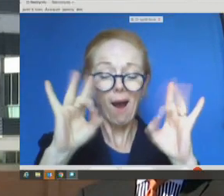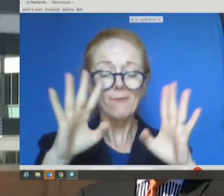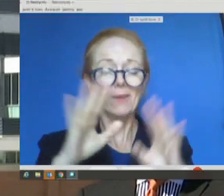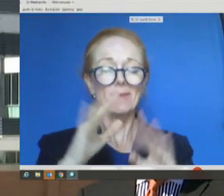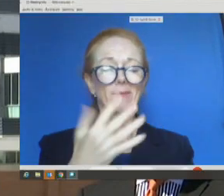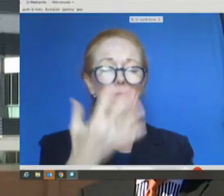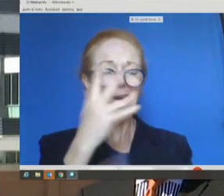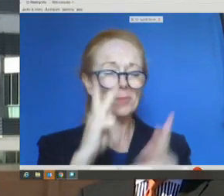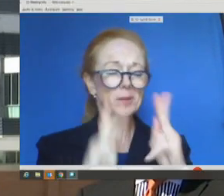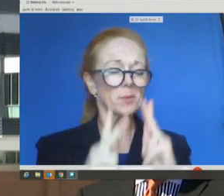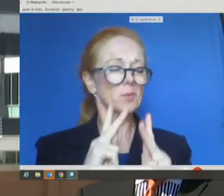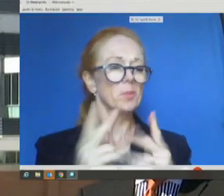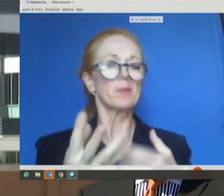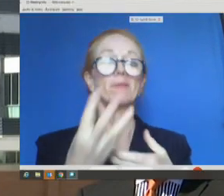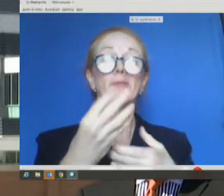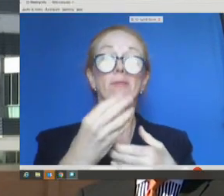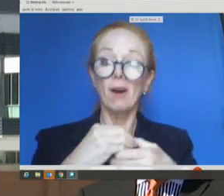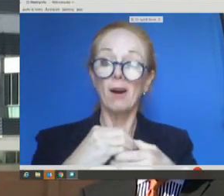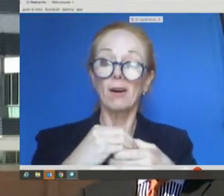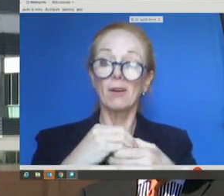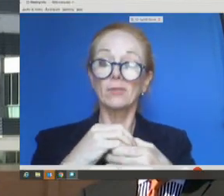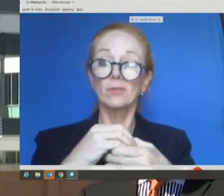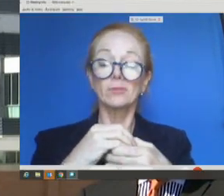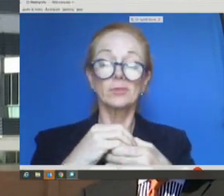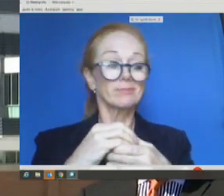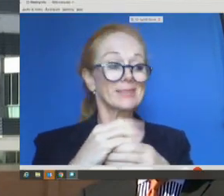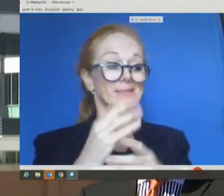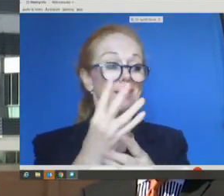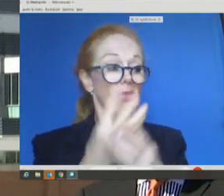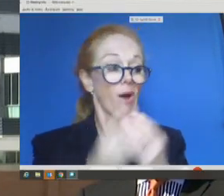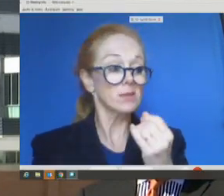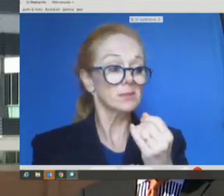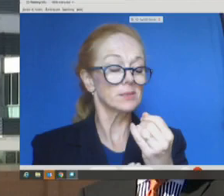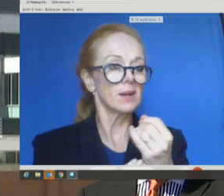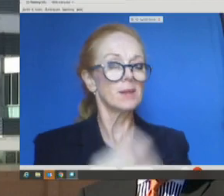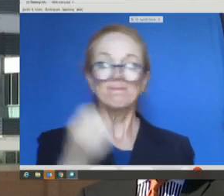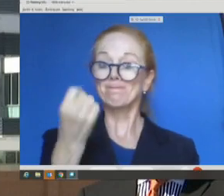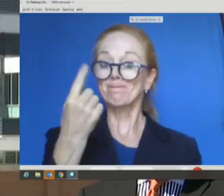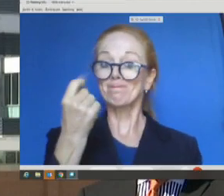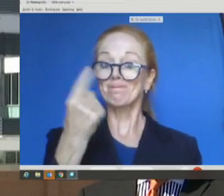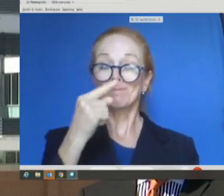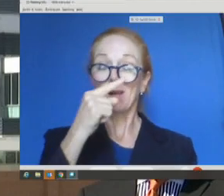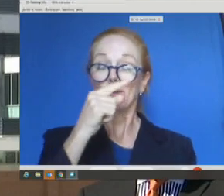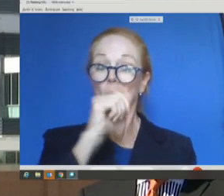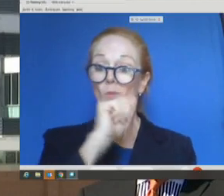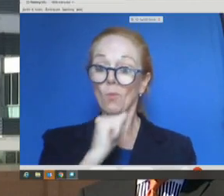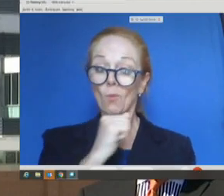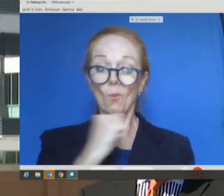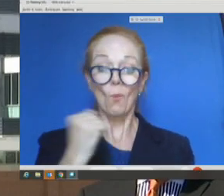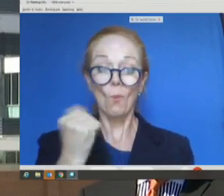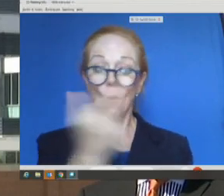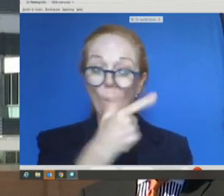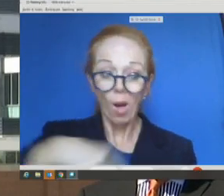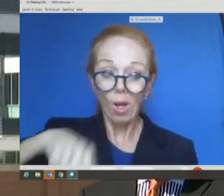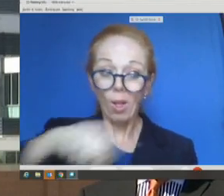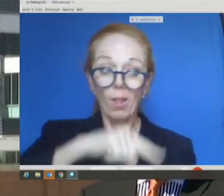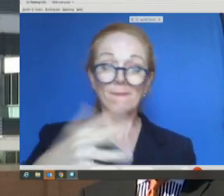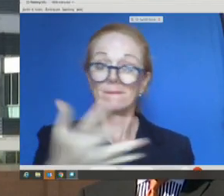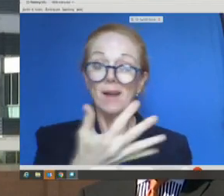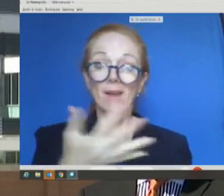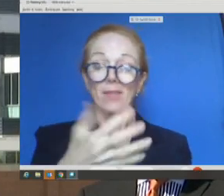effort of this loss. We have to understand that they've all resigned, and that's difficult for them, but